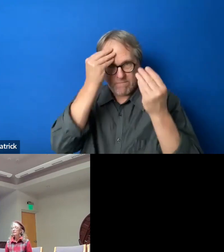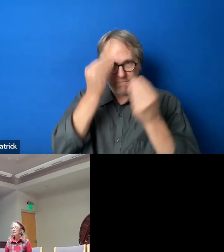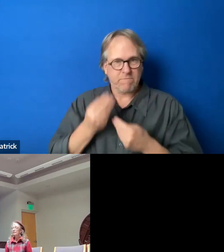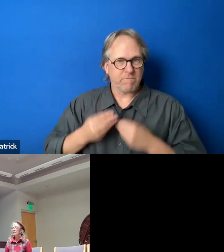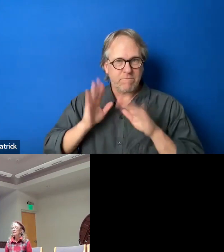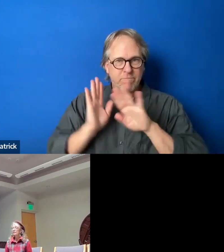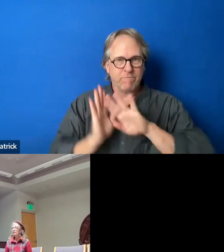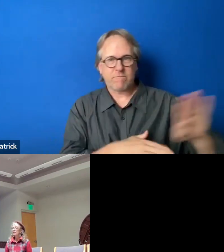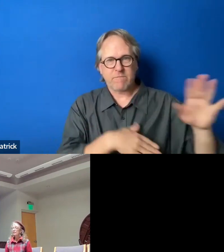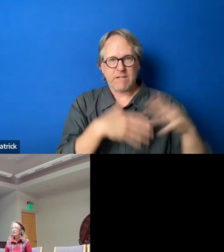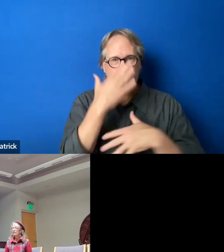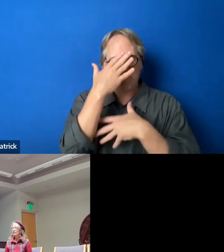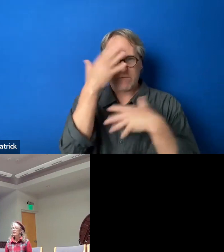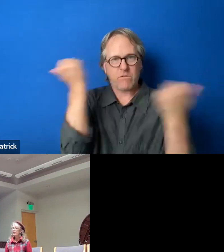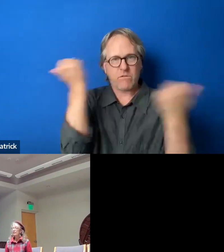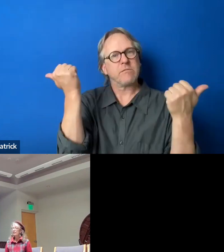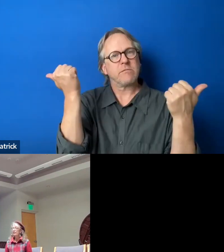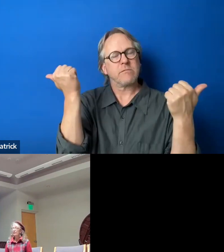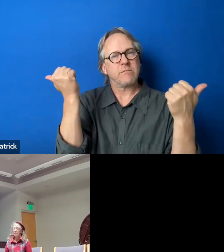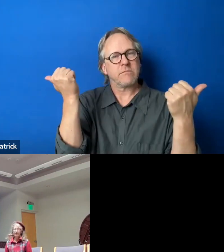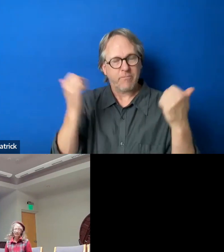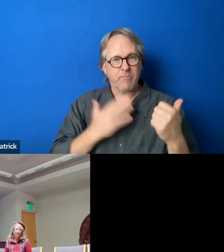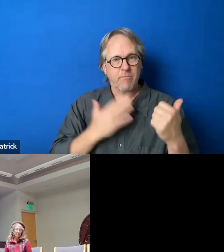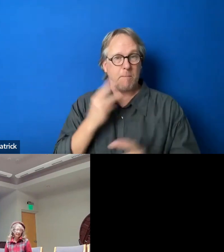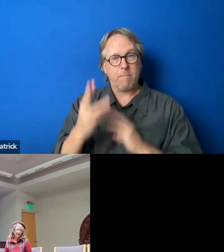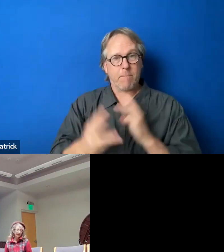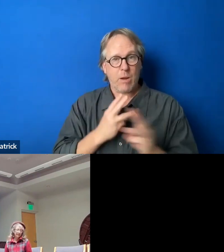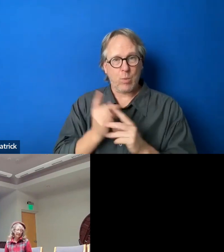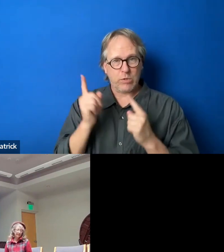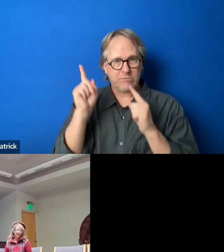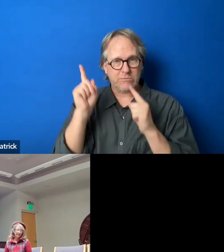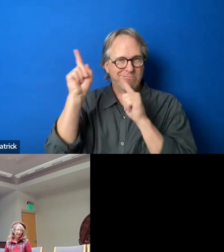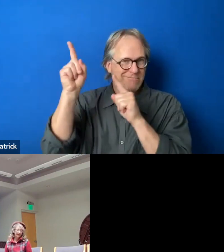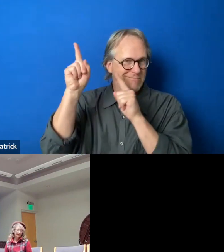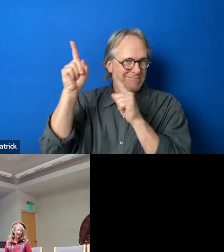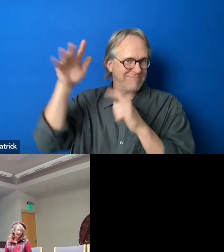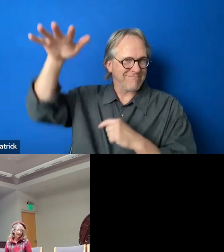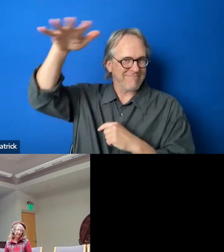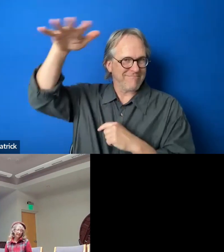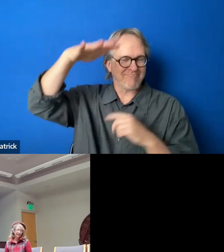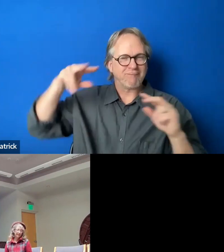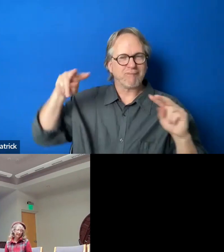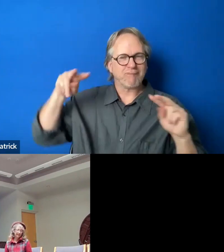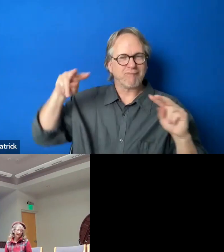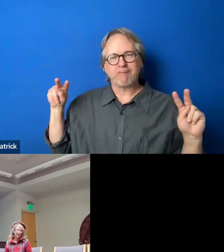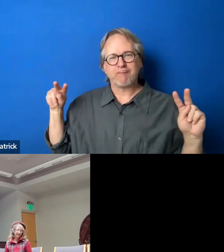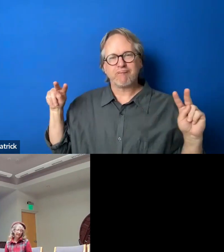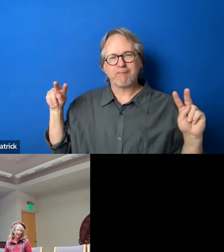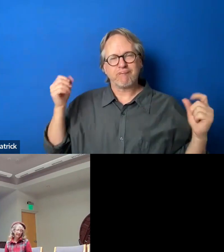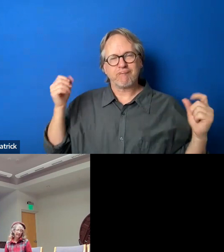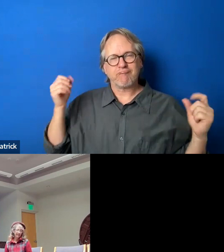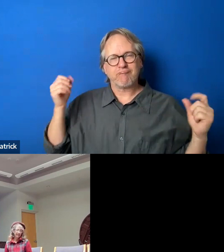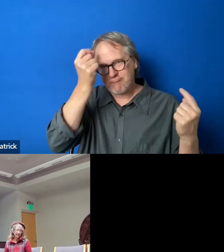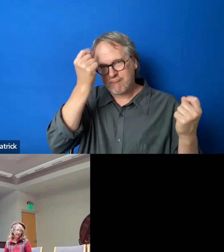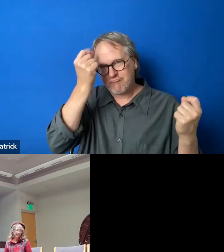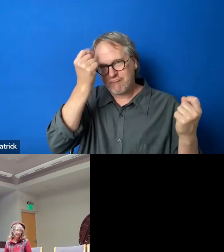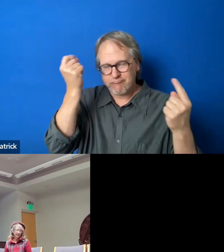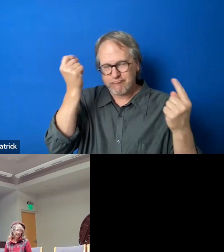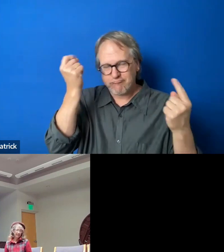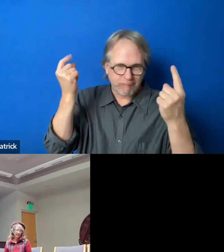lies upward. My world lies upward. The length and the breadth